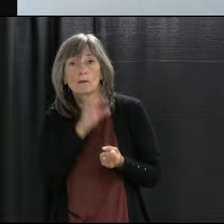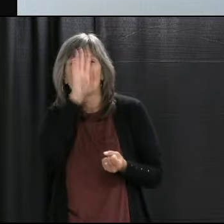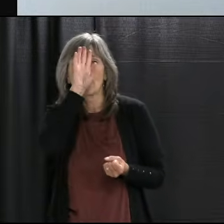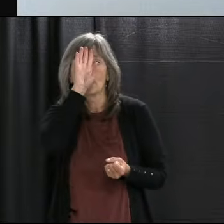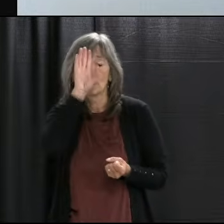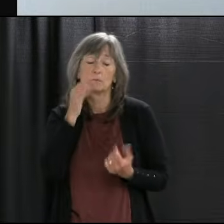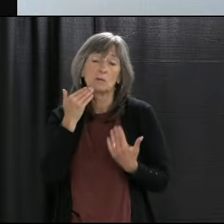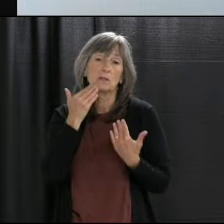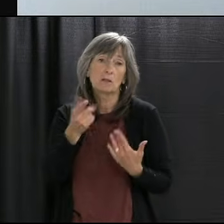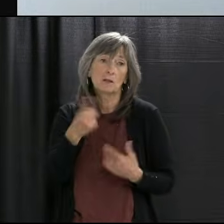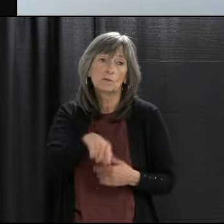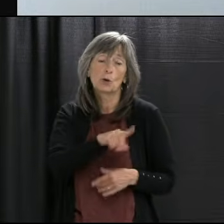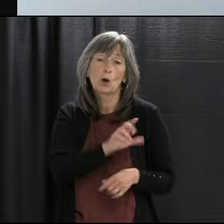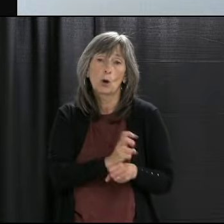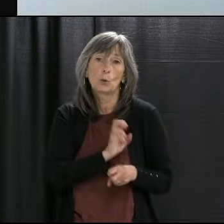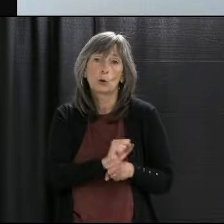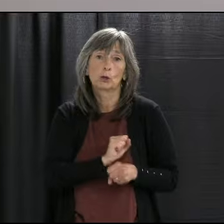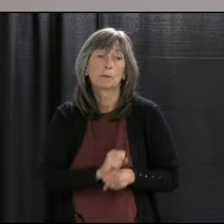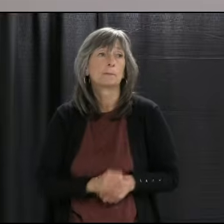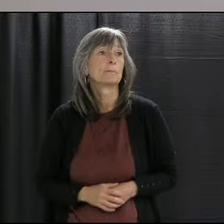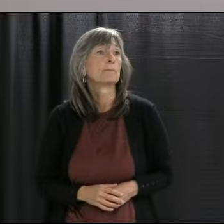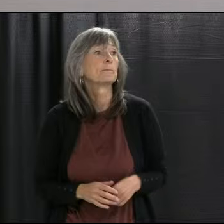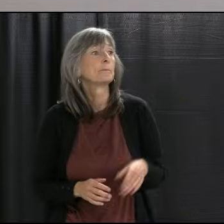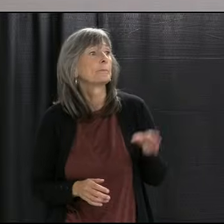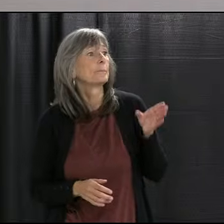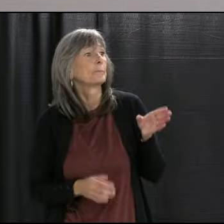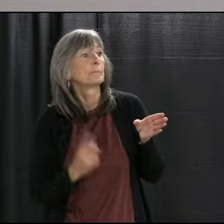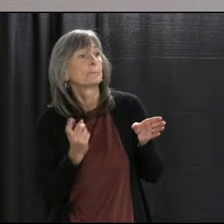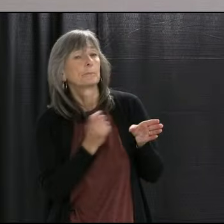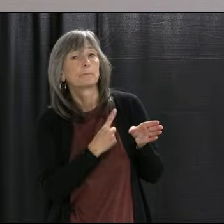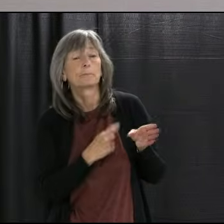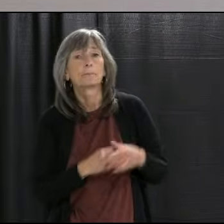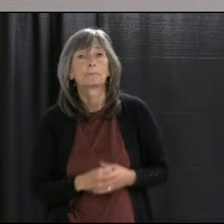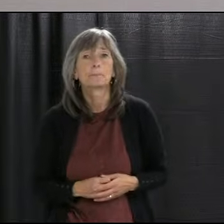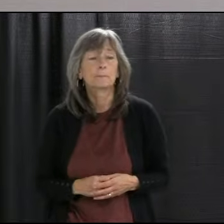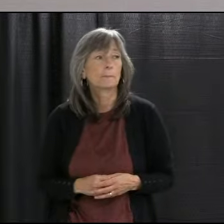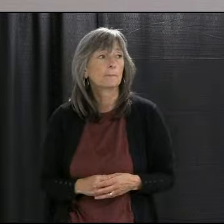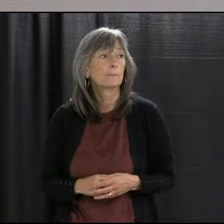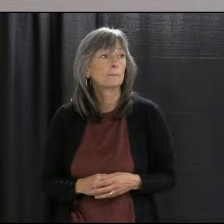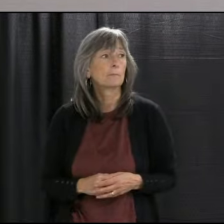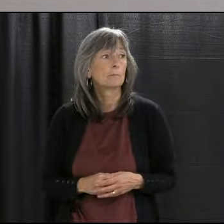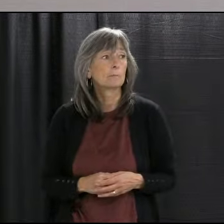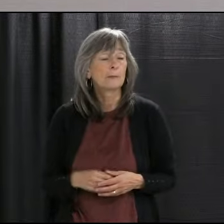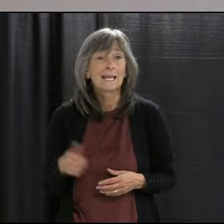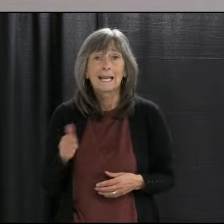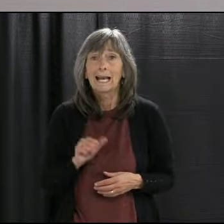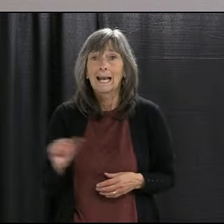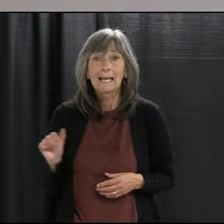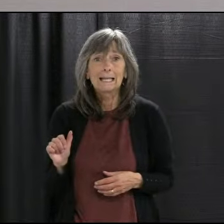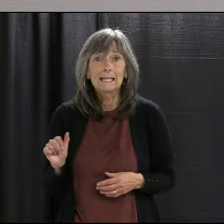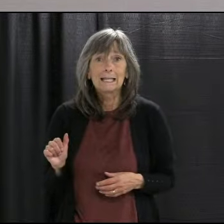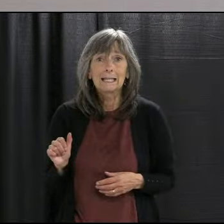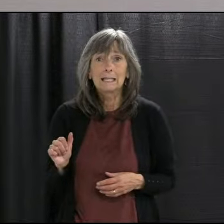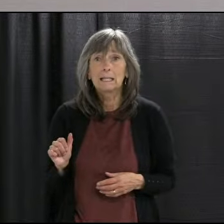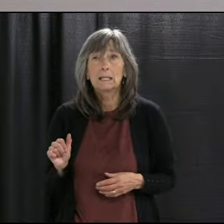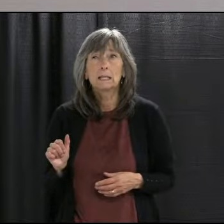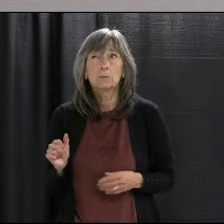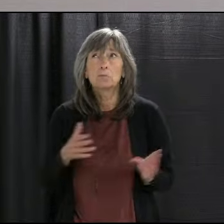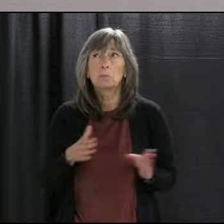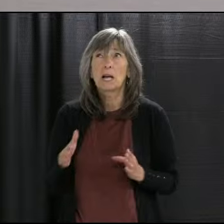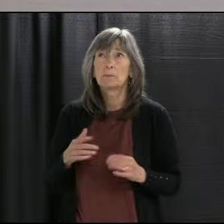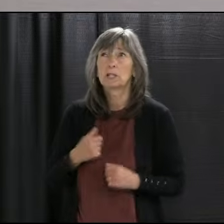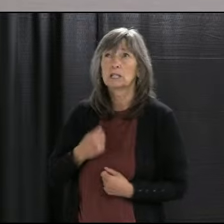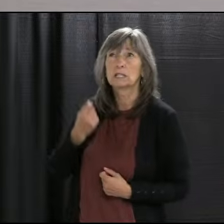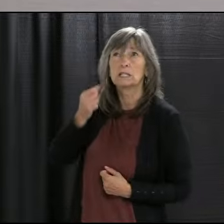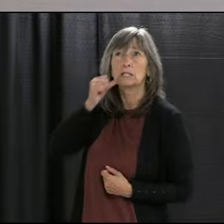for the hard work that they do. What's the plan for, or do we have any updates? Last we heard yesterday was